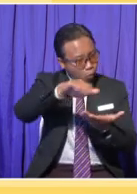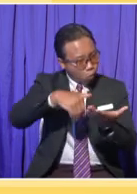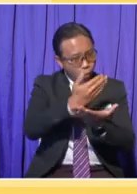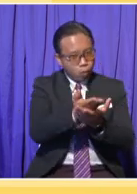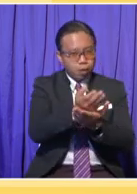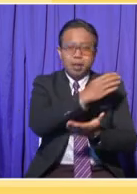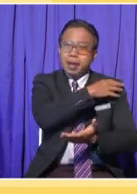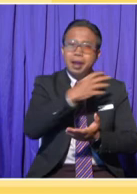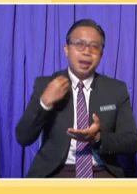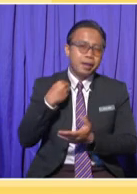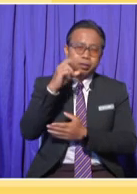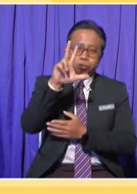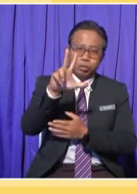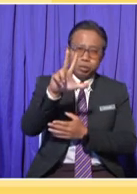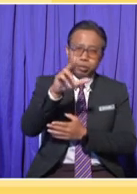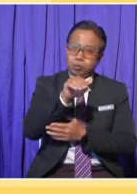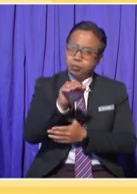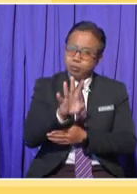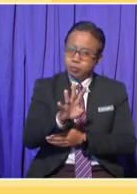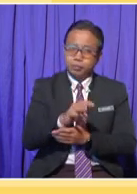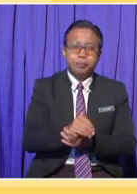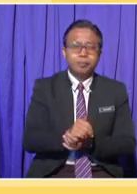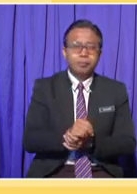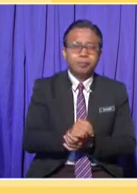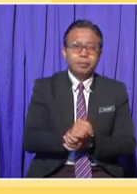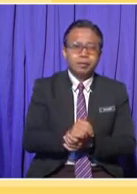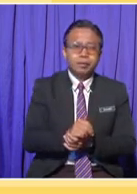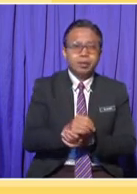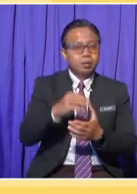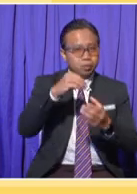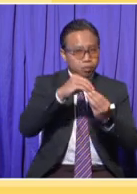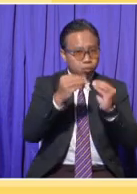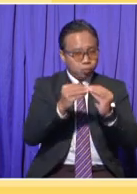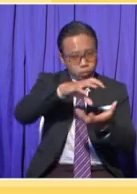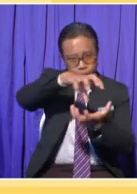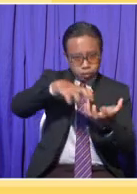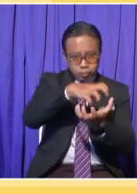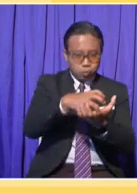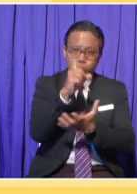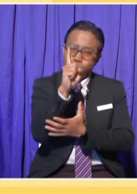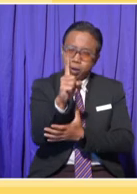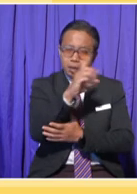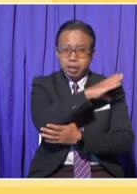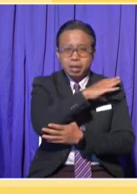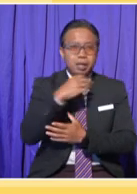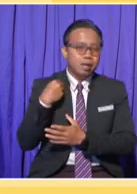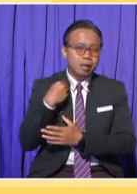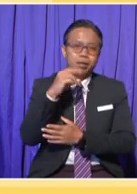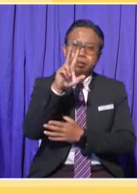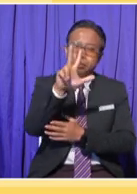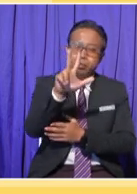and 3 quarters. This mixed number is 1 and 3